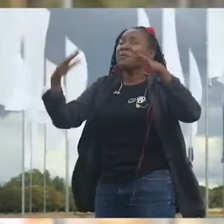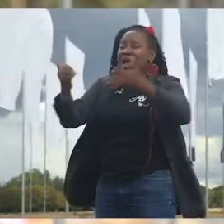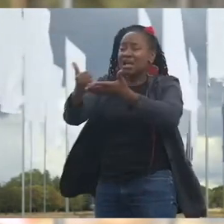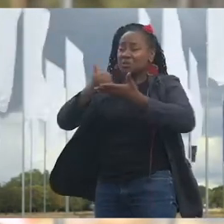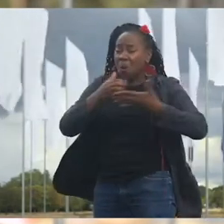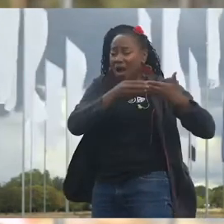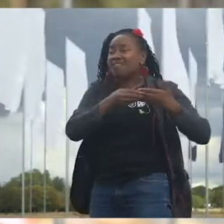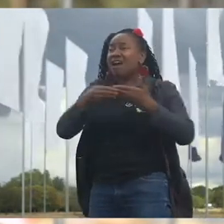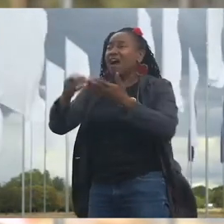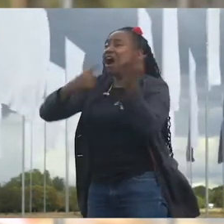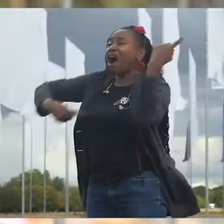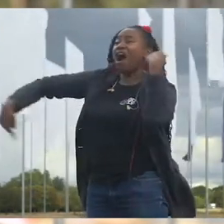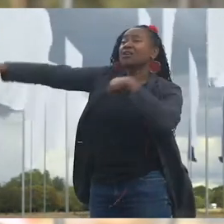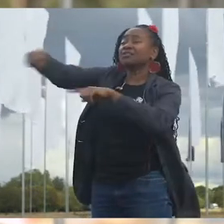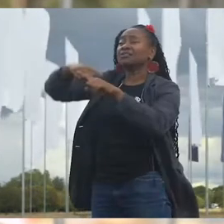pandemic today.